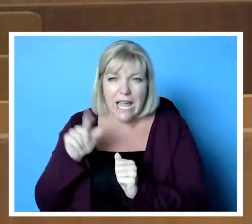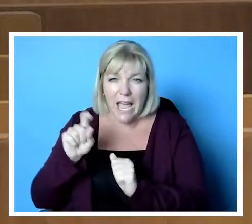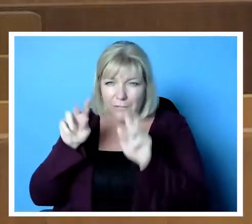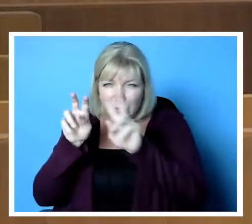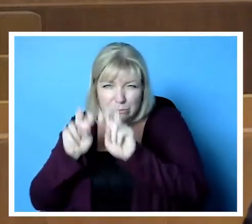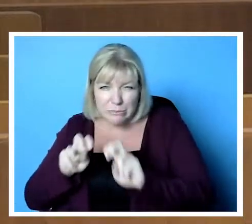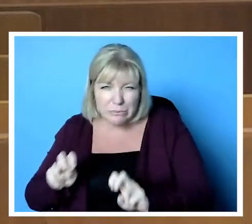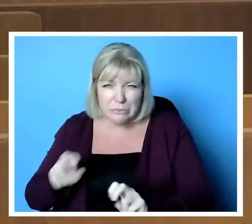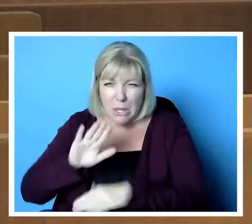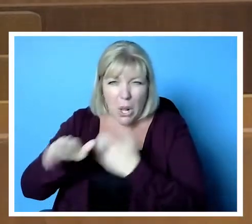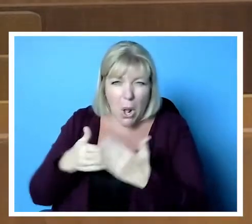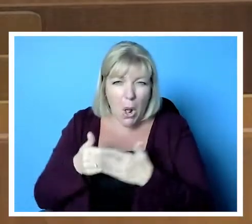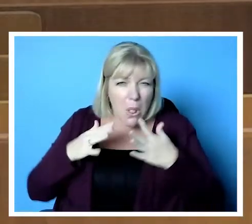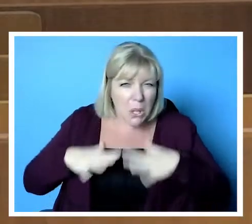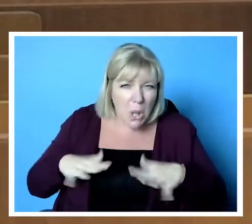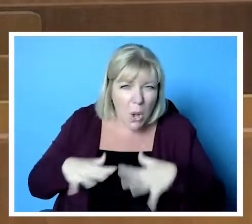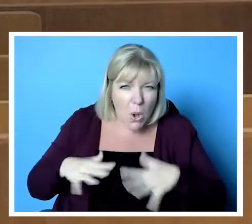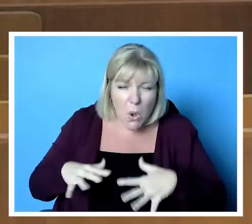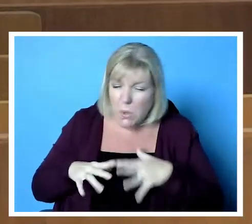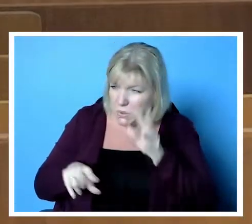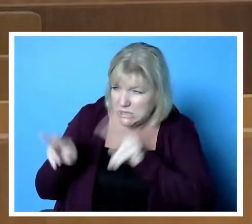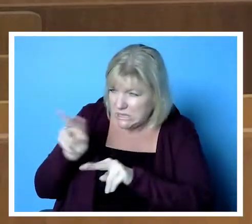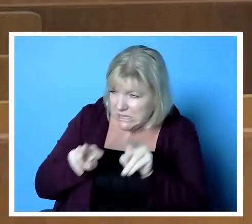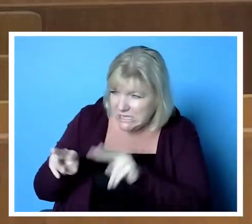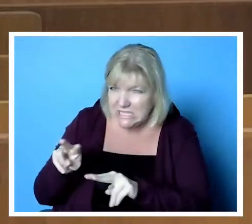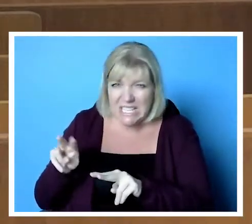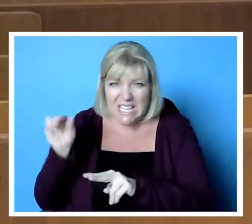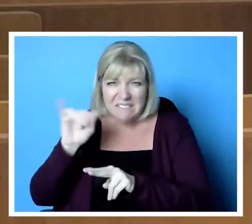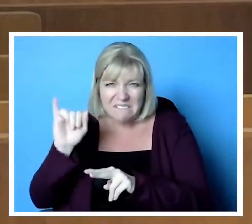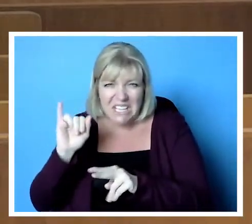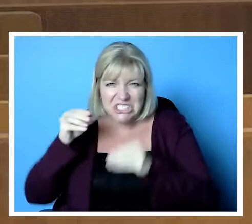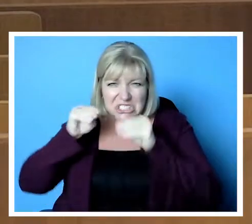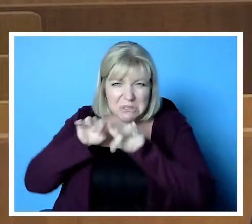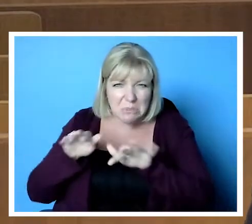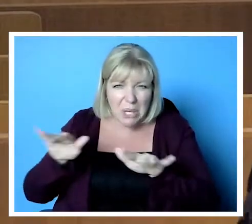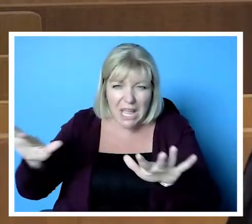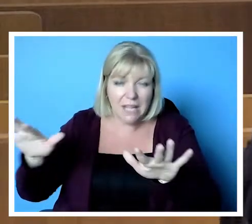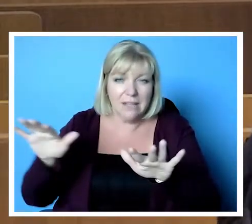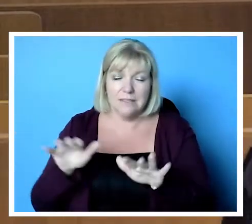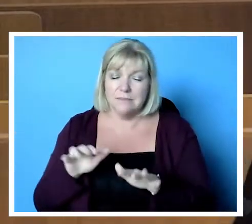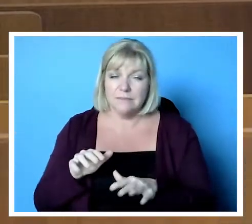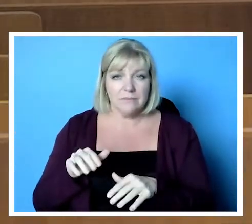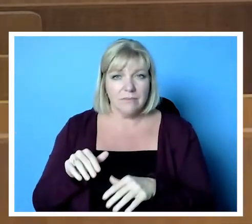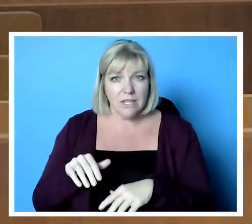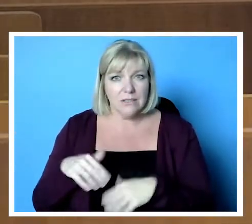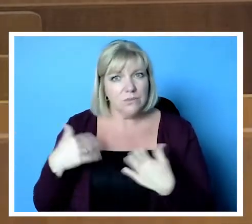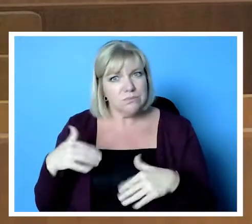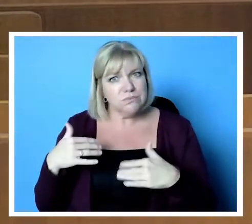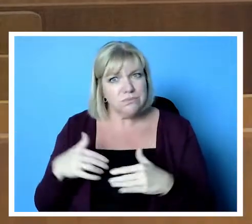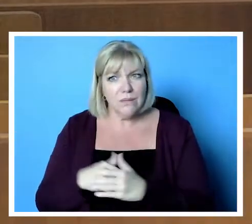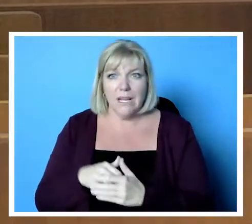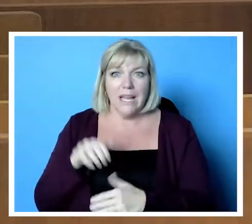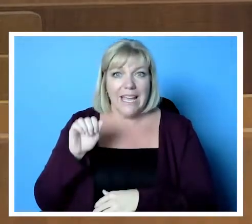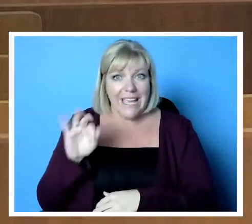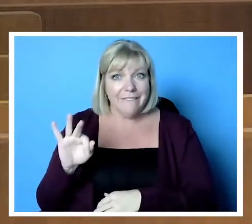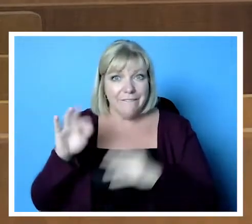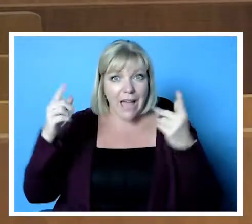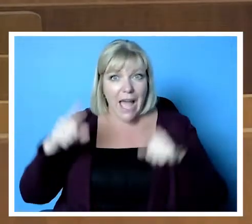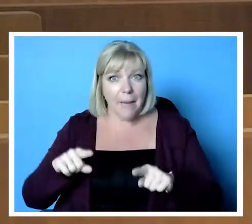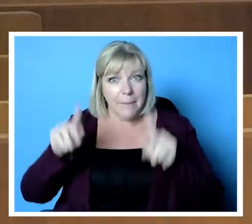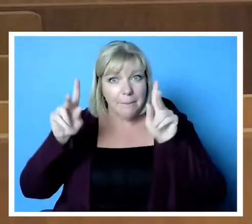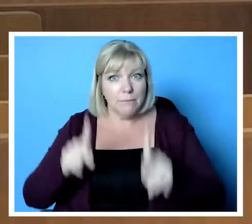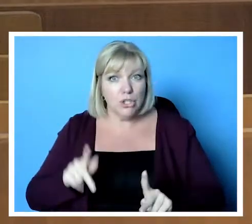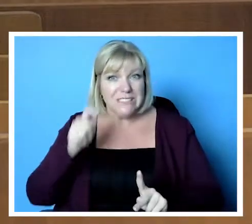of their articles of clothing to see if that was infected, and it goes on and on. And if the person happened to be cured of the